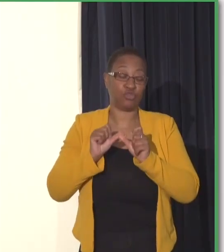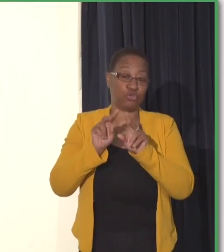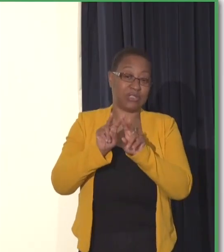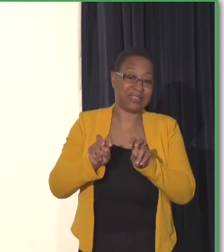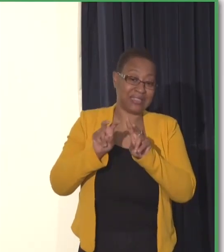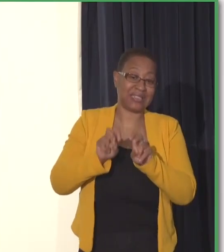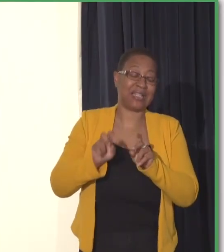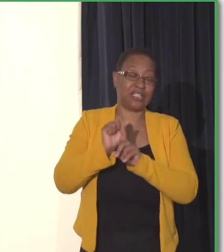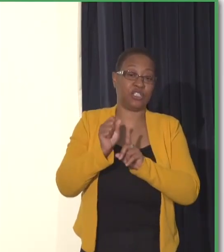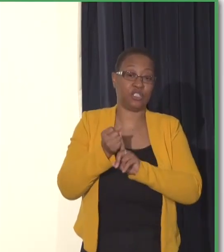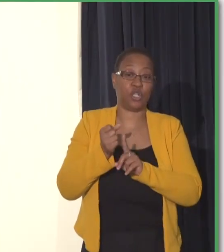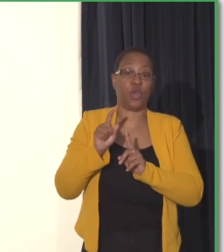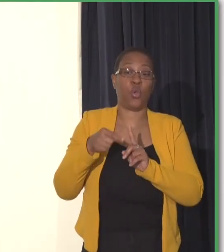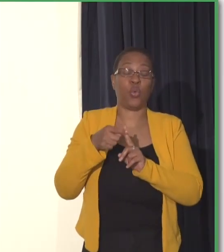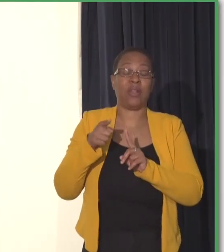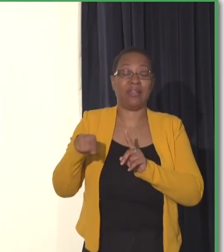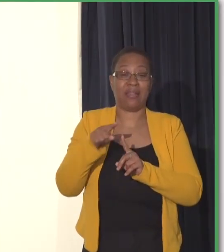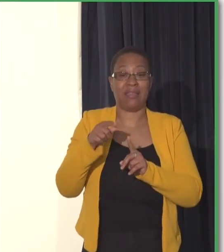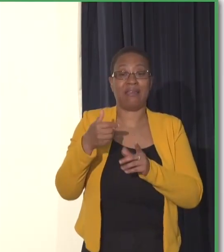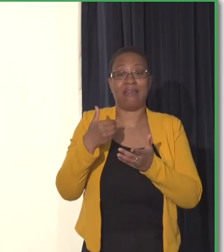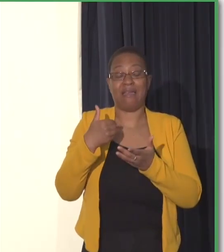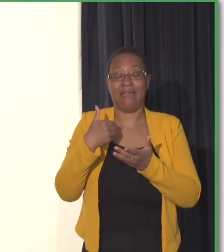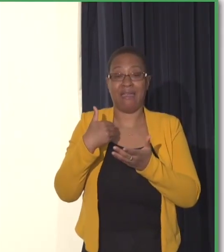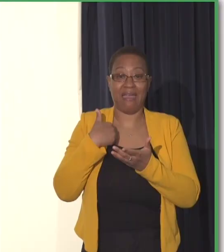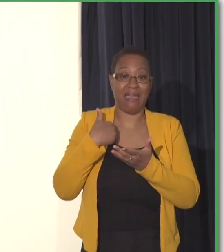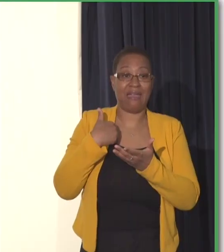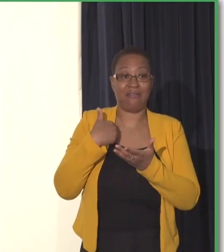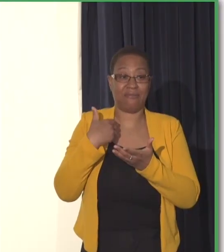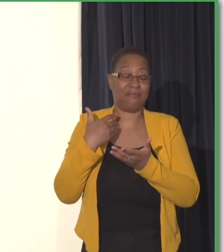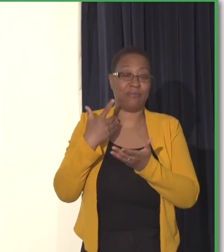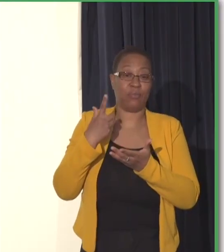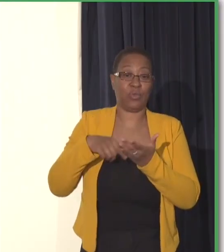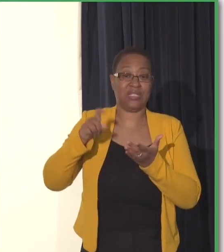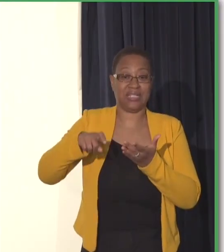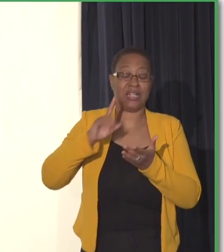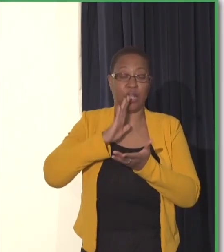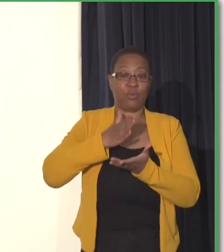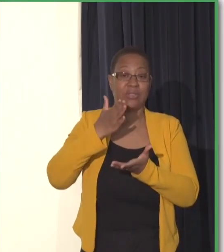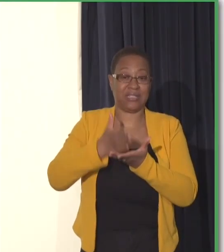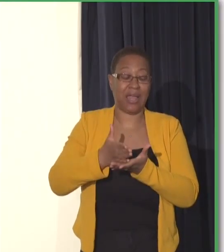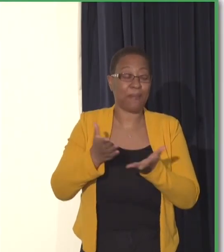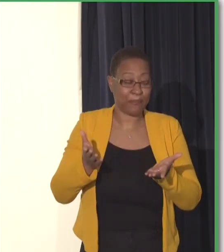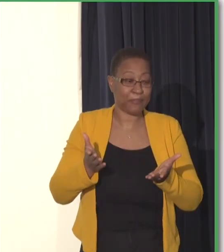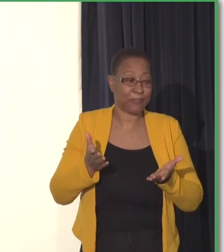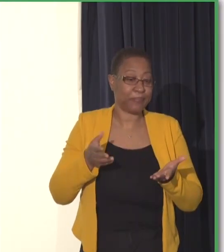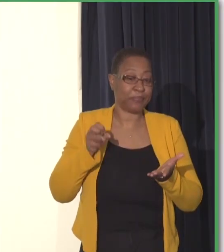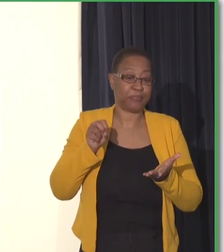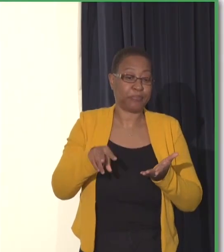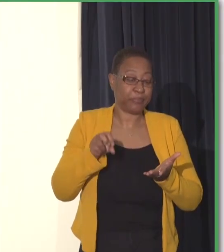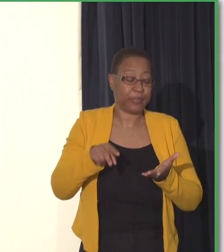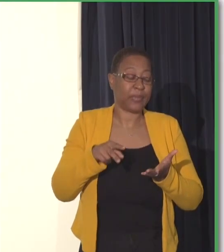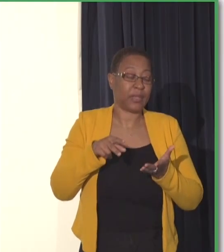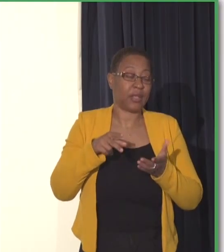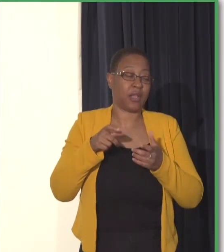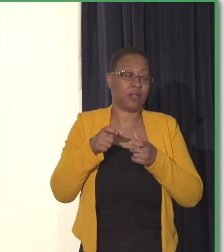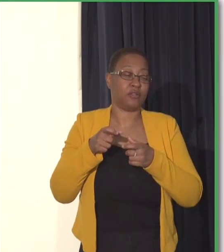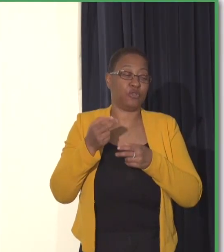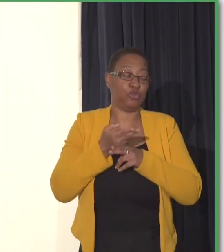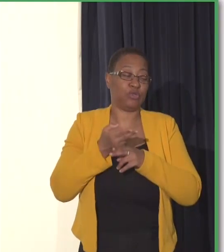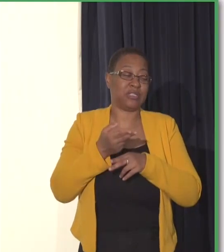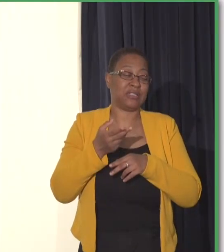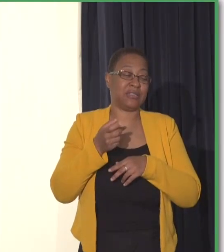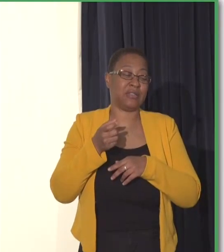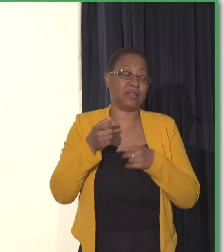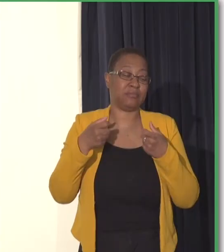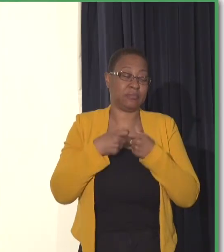and once they get the desired incapacitation, that's where they will stop. Now, through the chair,